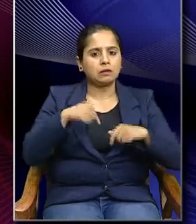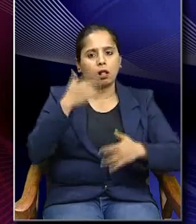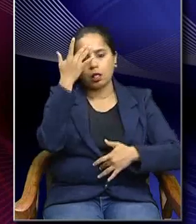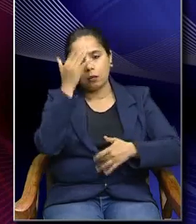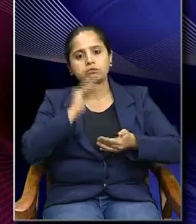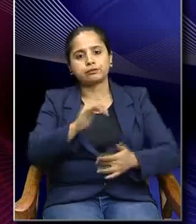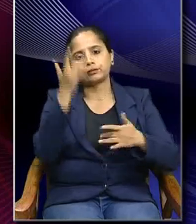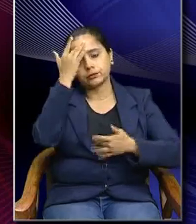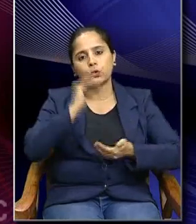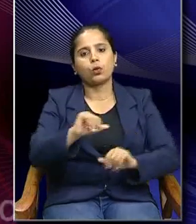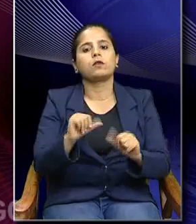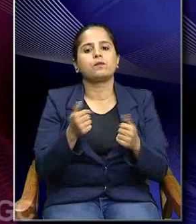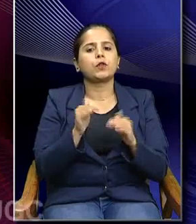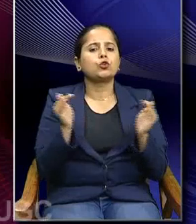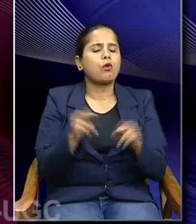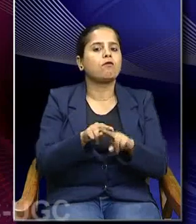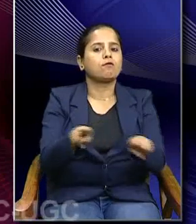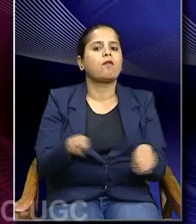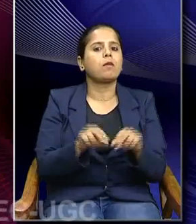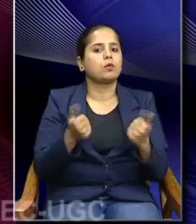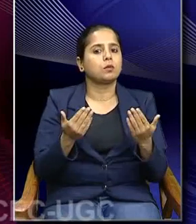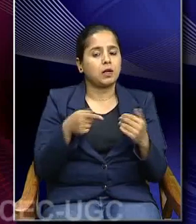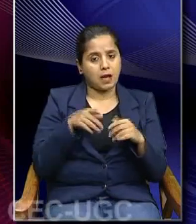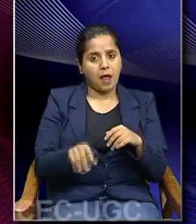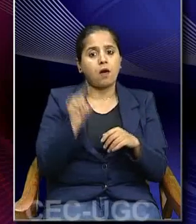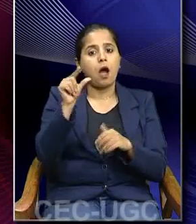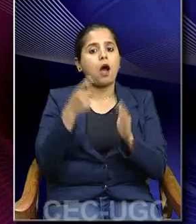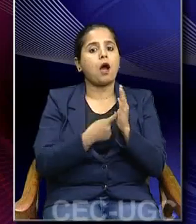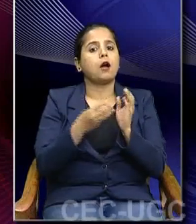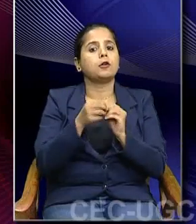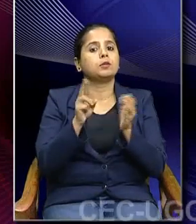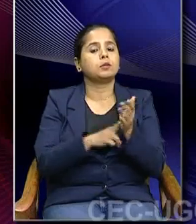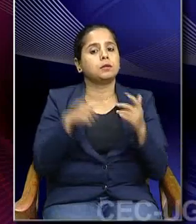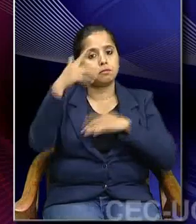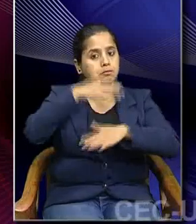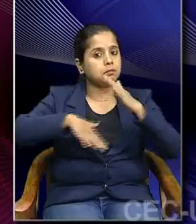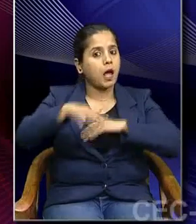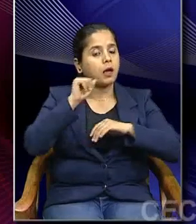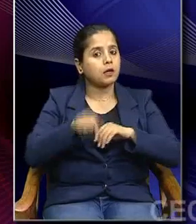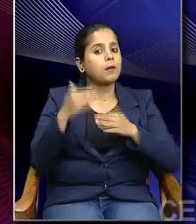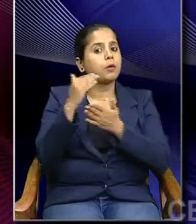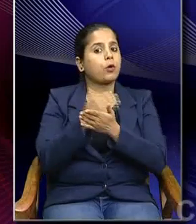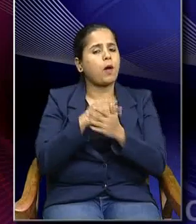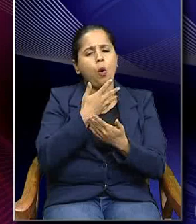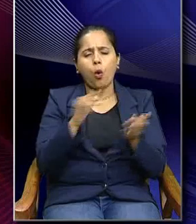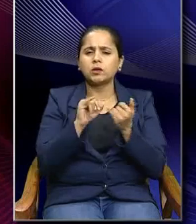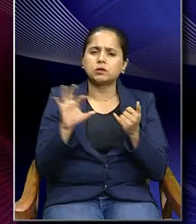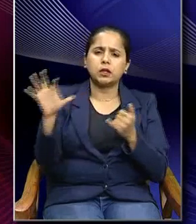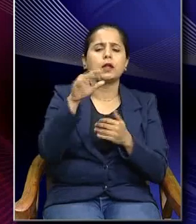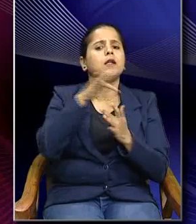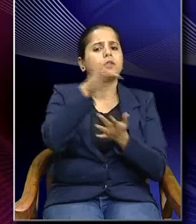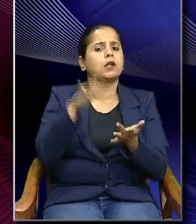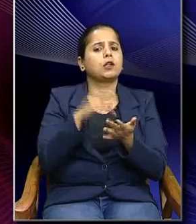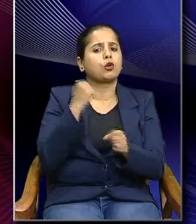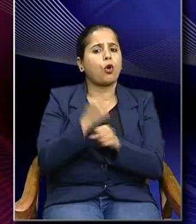family. There are also urban family program. Almost every state and the center government has implemented a